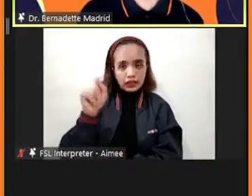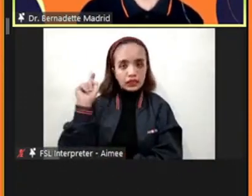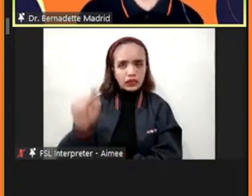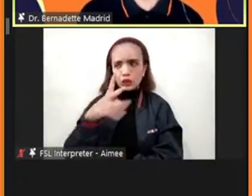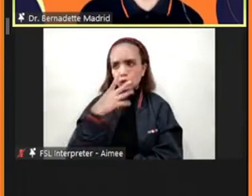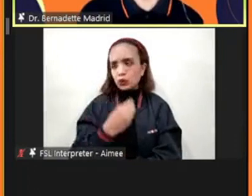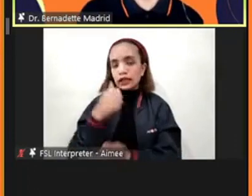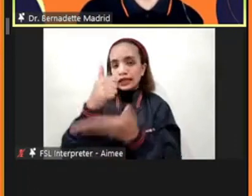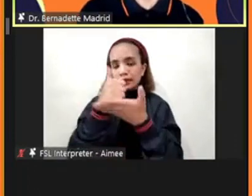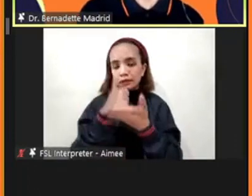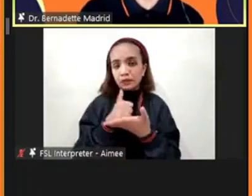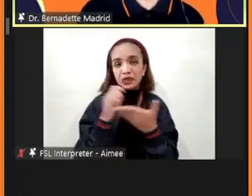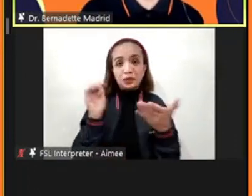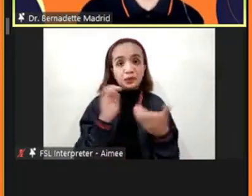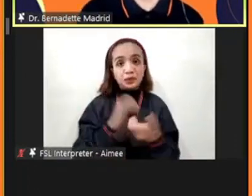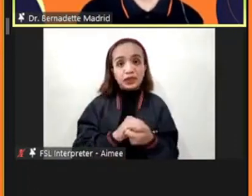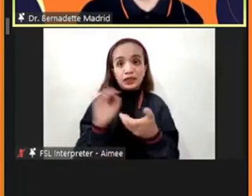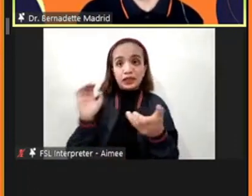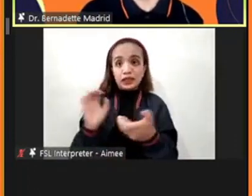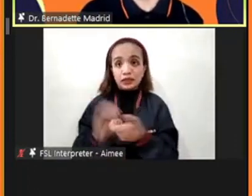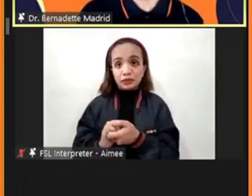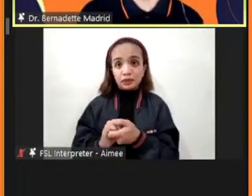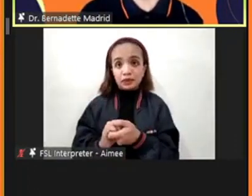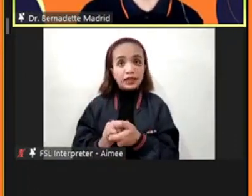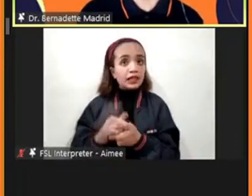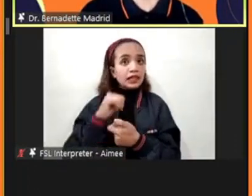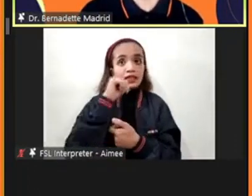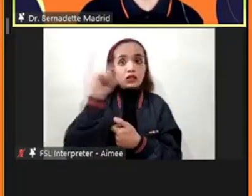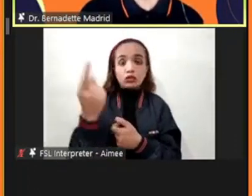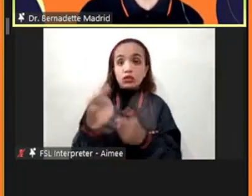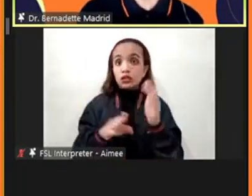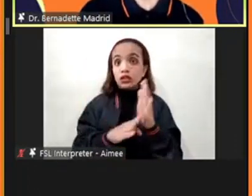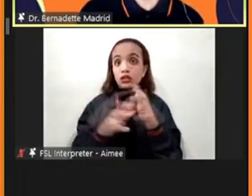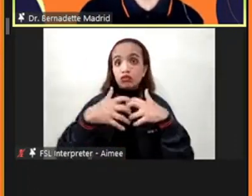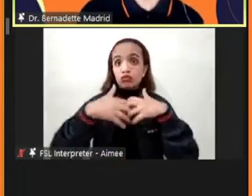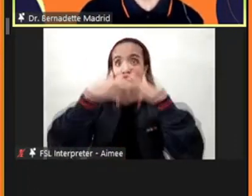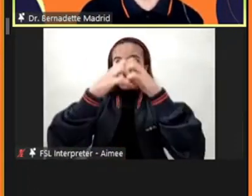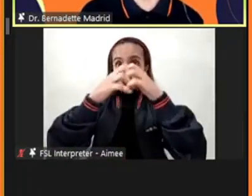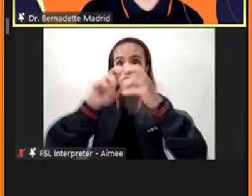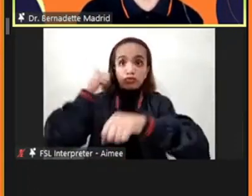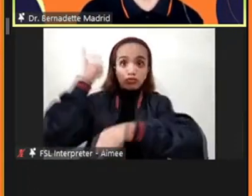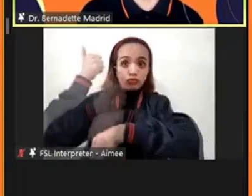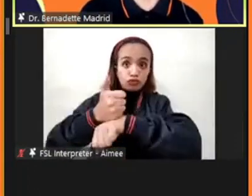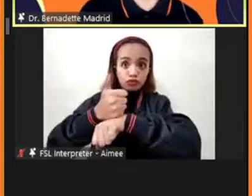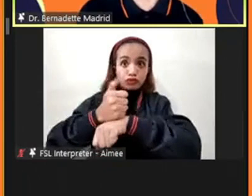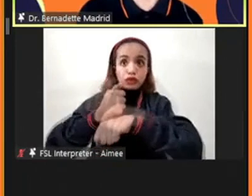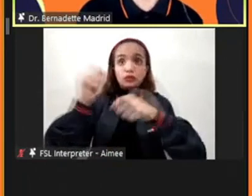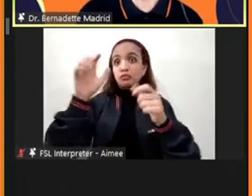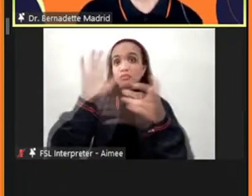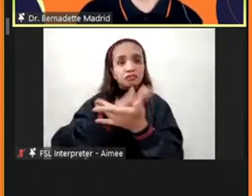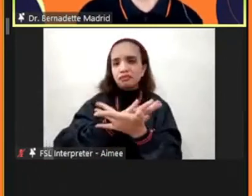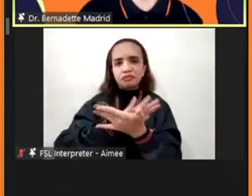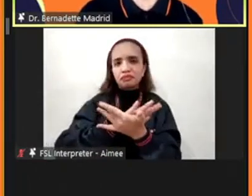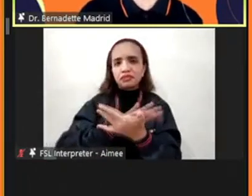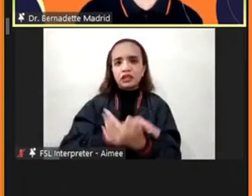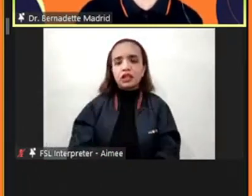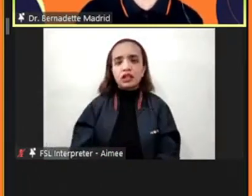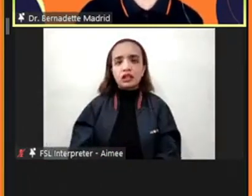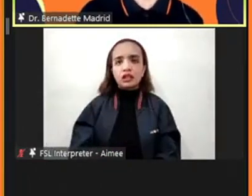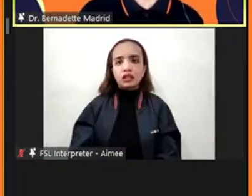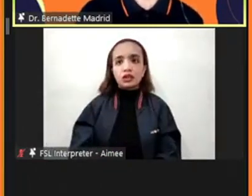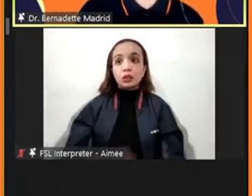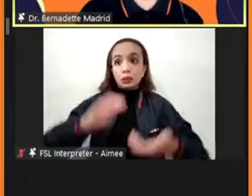Those partnerships did not just develop during COVID. Those partnerships took years to